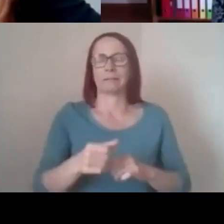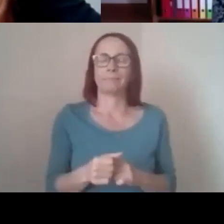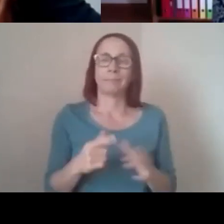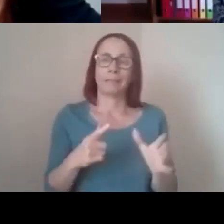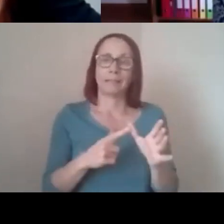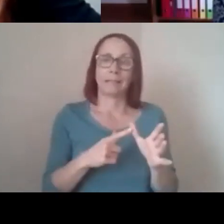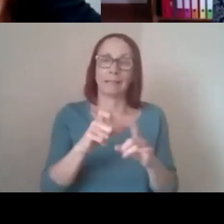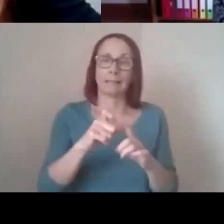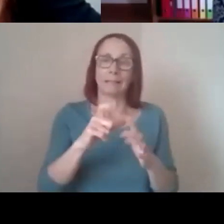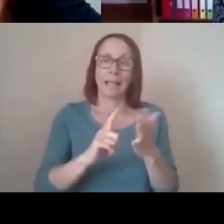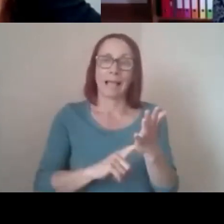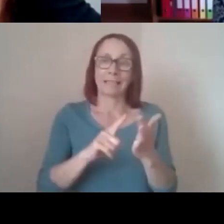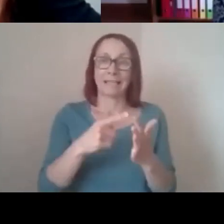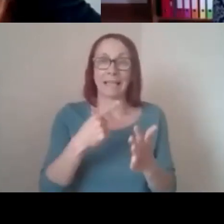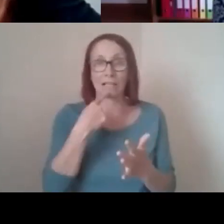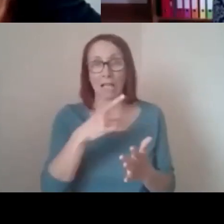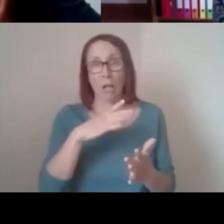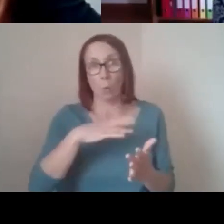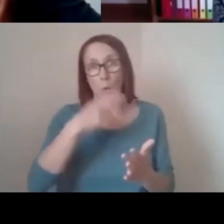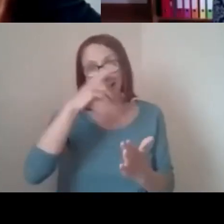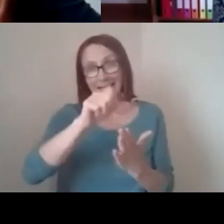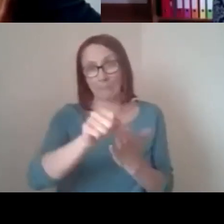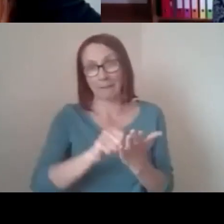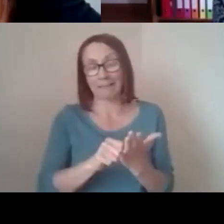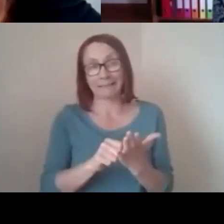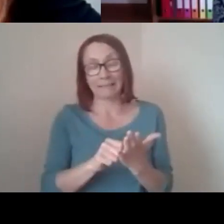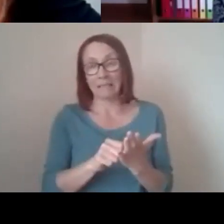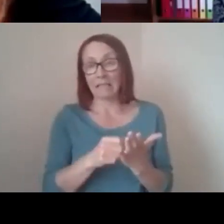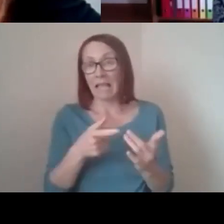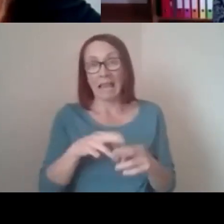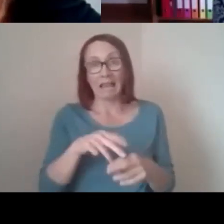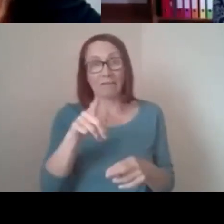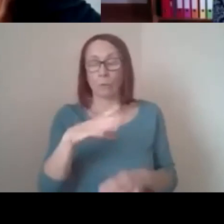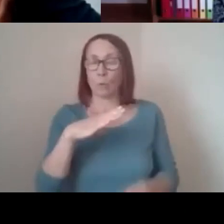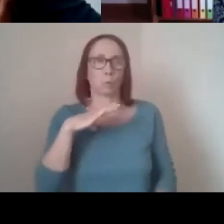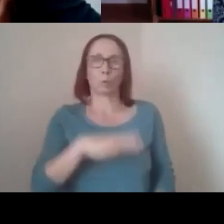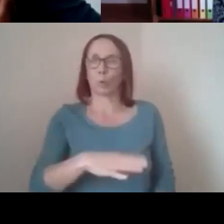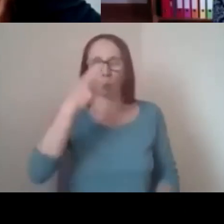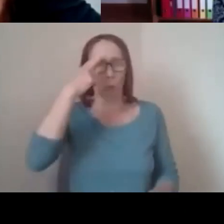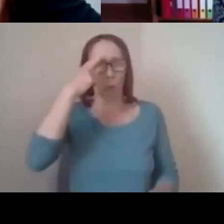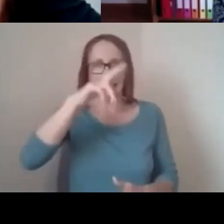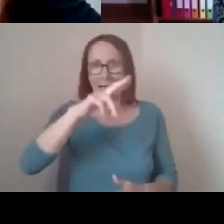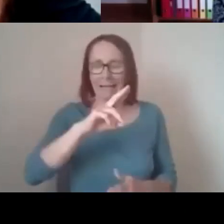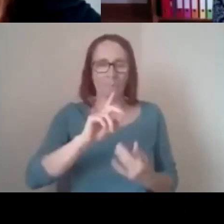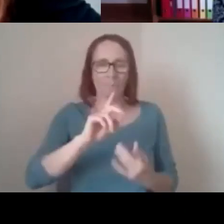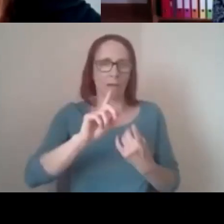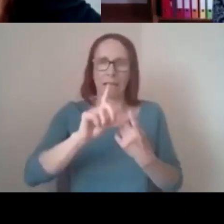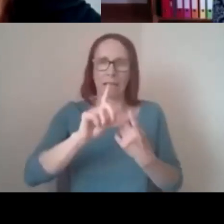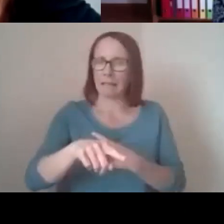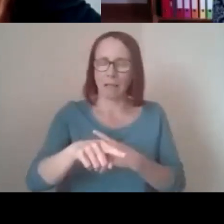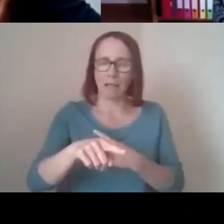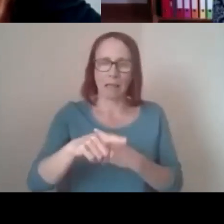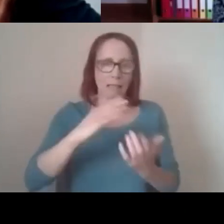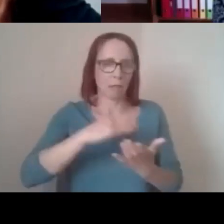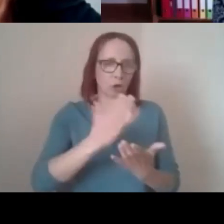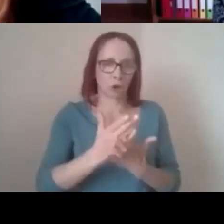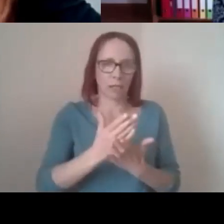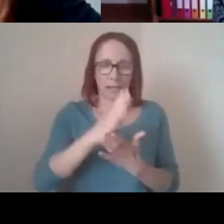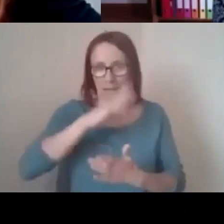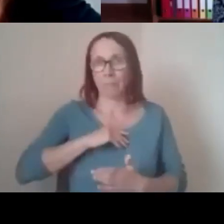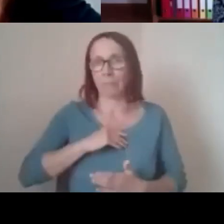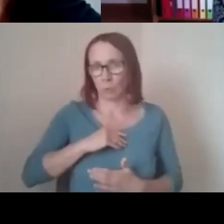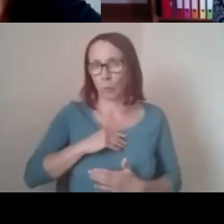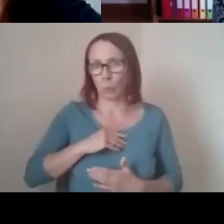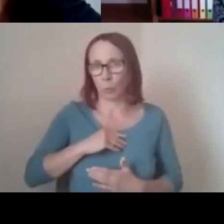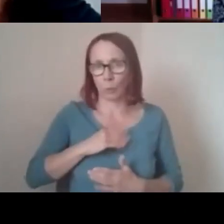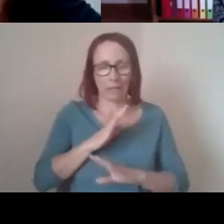We're happy to do that. If I could ask, if you do not want to share your email address, then please do let us know. Otherwise, we'll